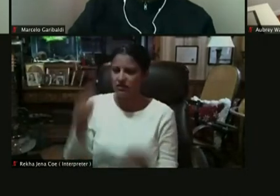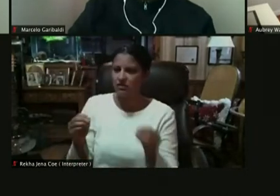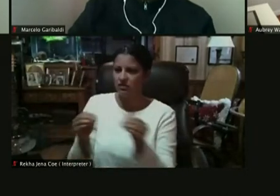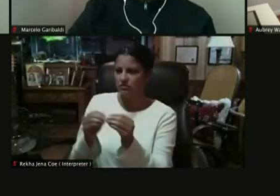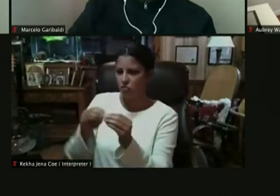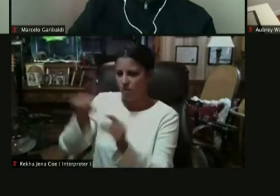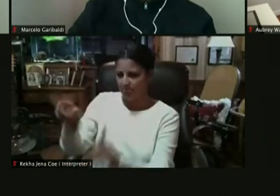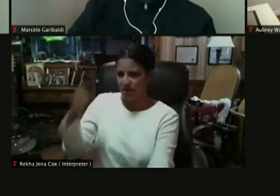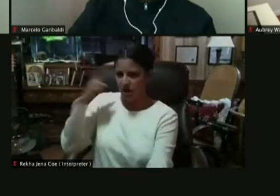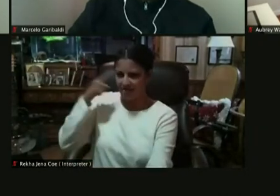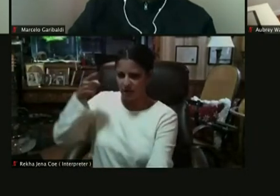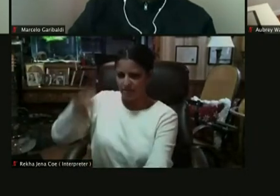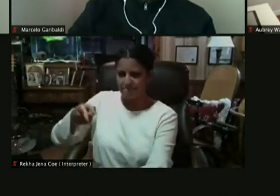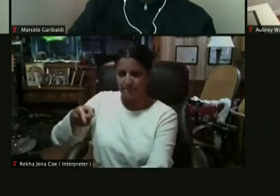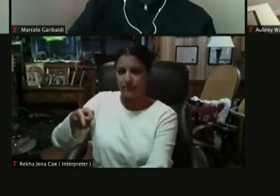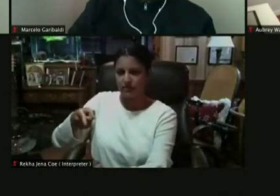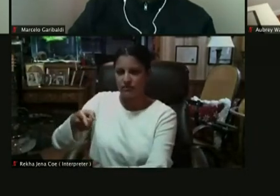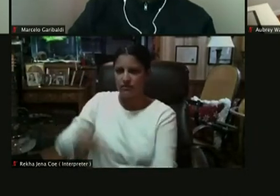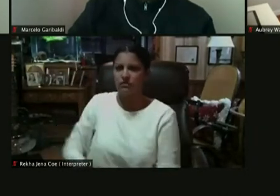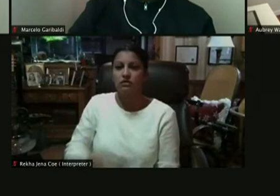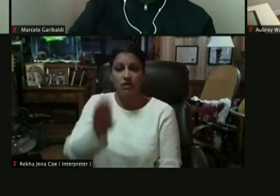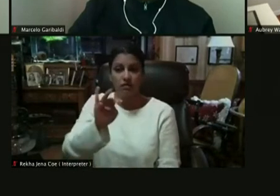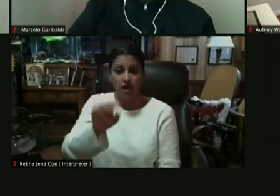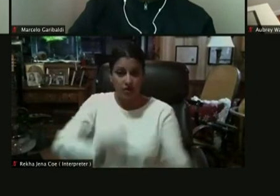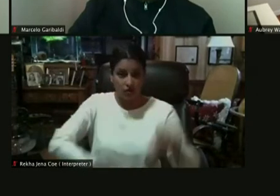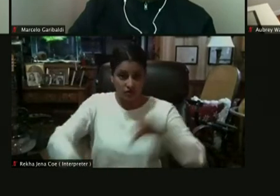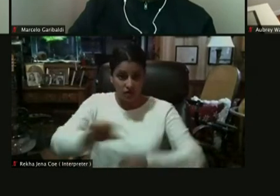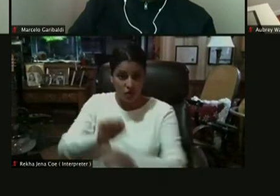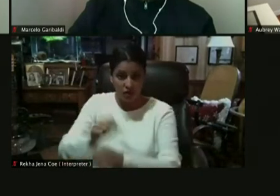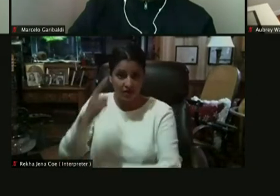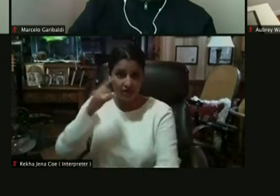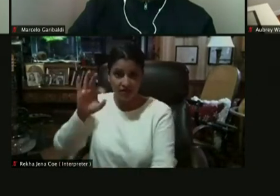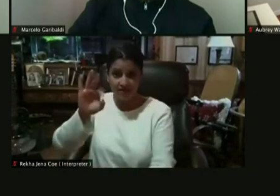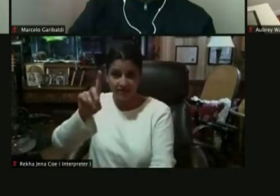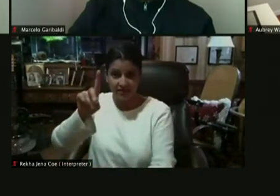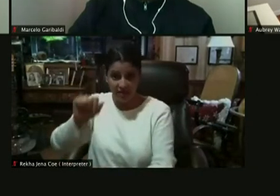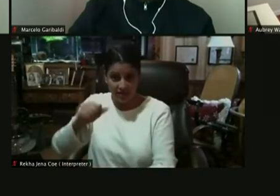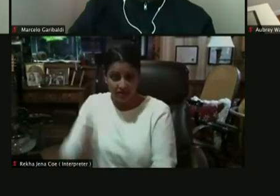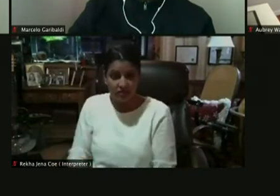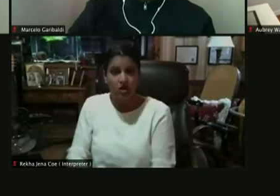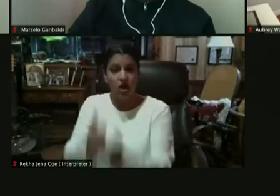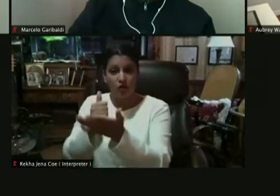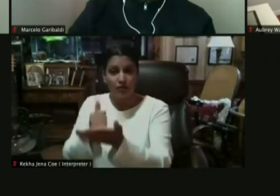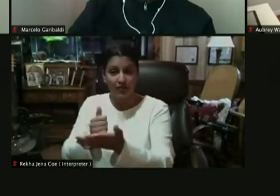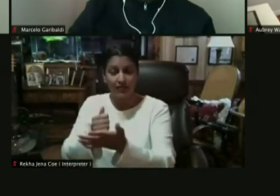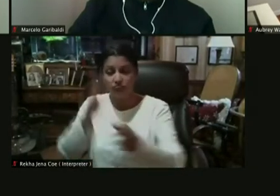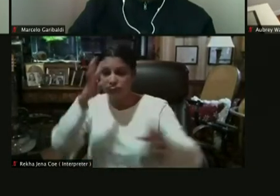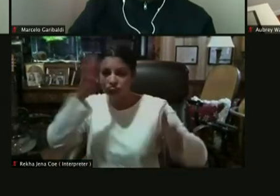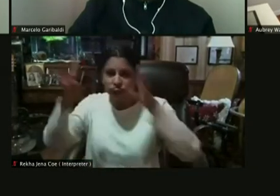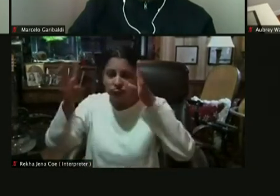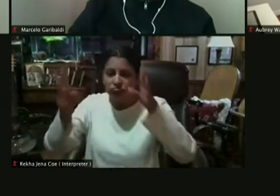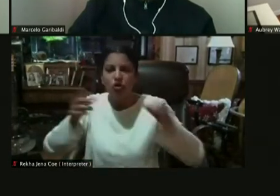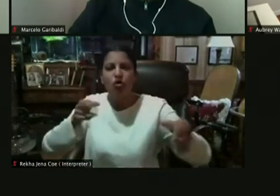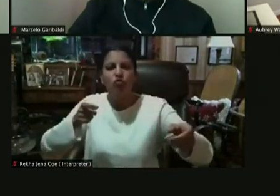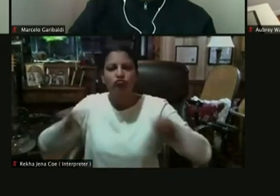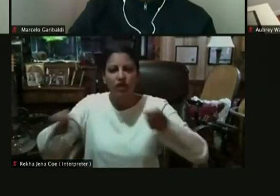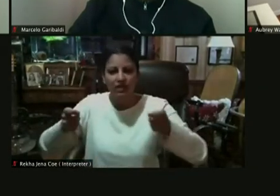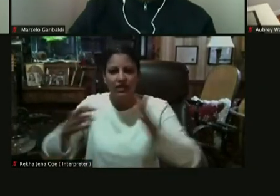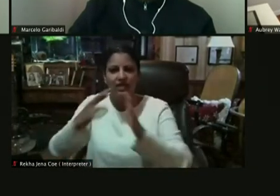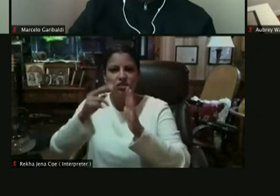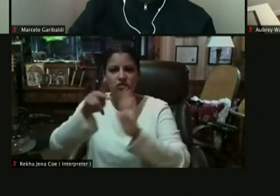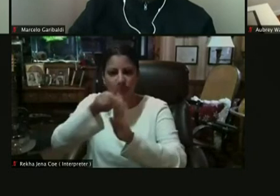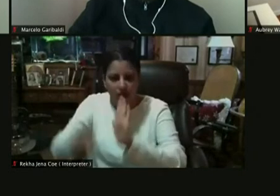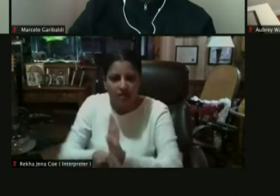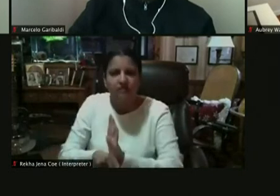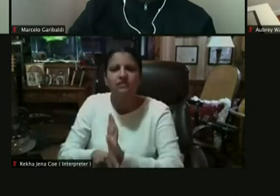government side. So there's bioscience people working for the FDA, helping make the regulations, also in policy. You